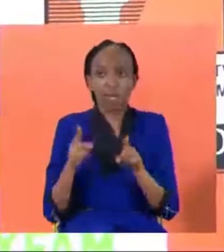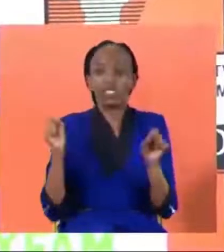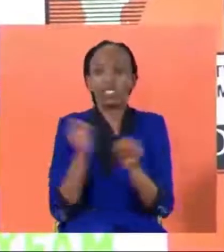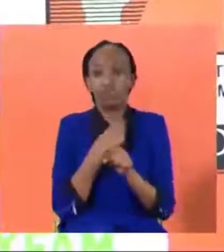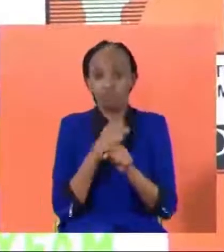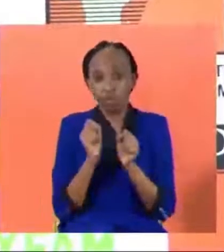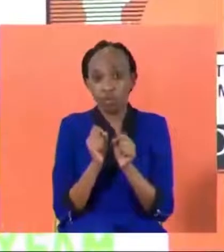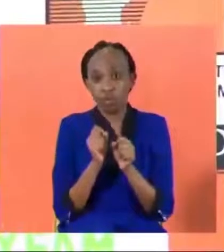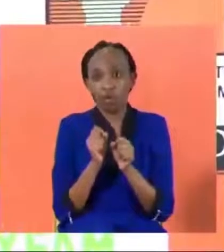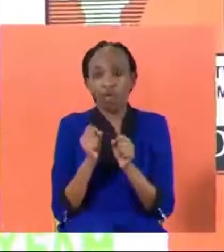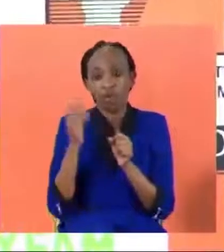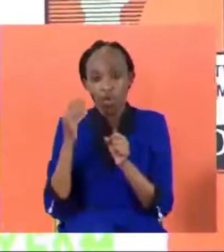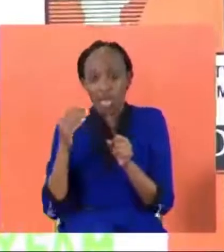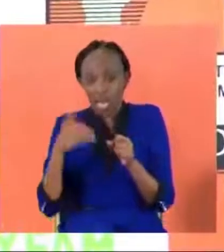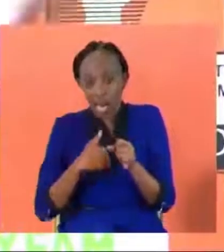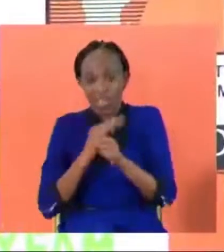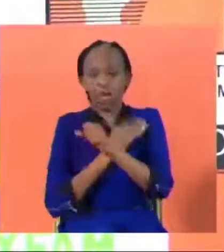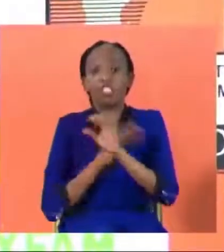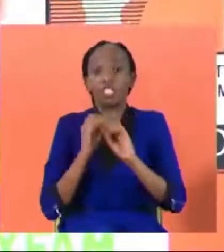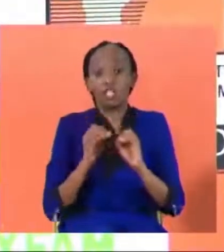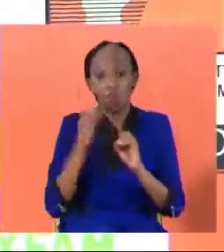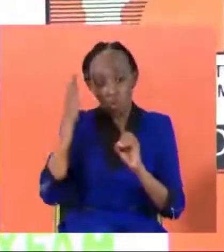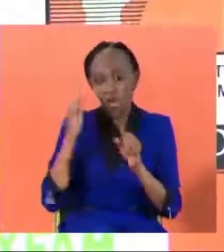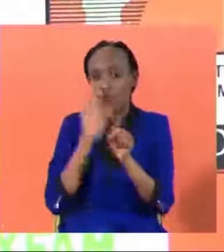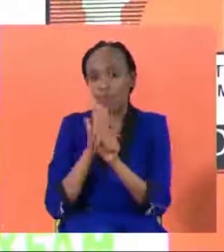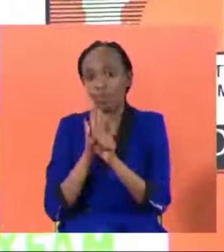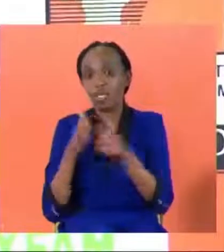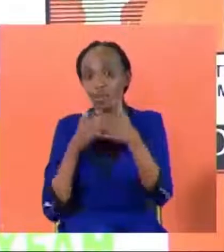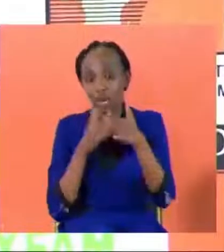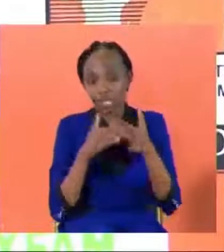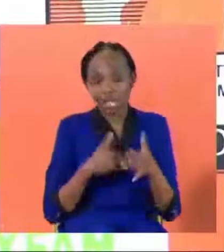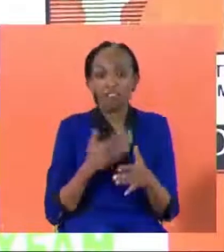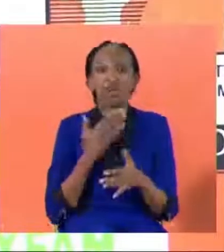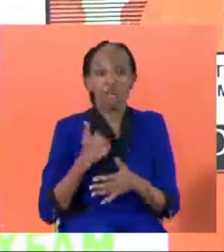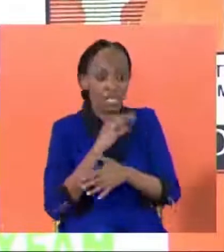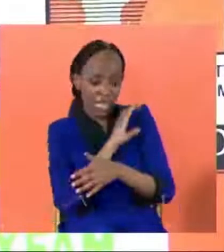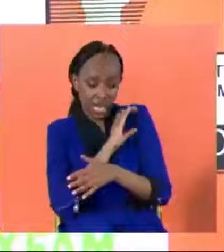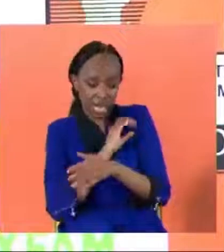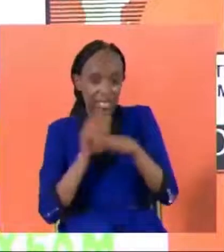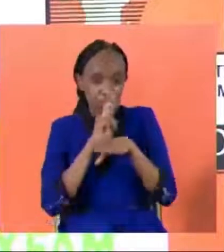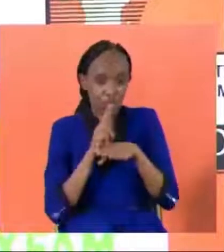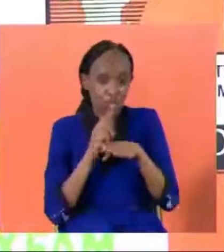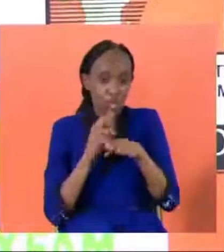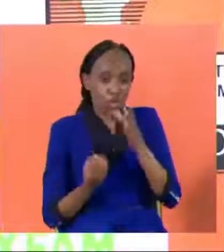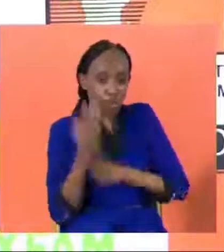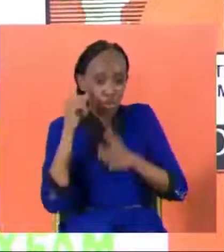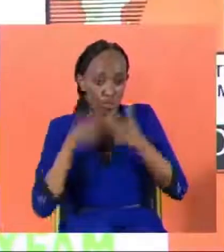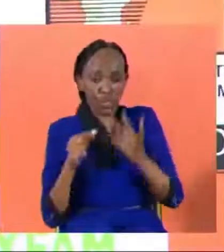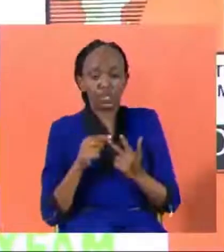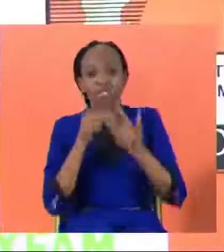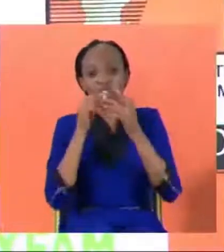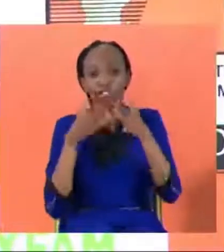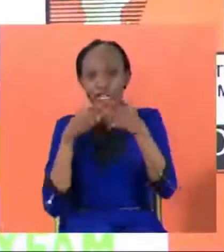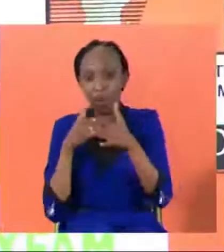to build the capacity to do so because of lots of barriers. So I wanted that character to bring out what the specific barriers